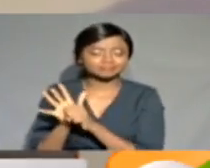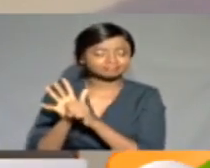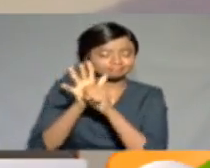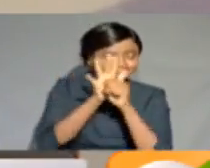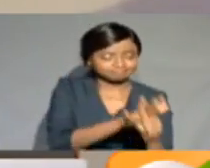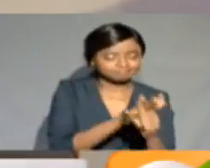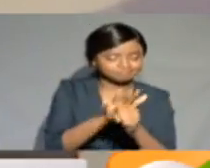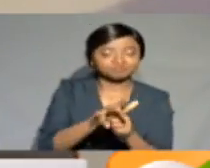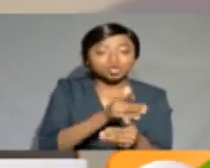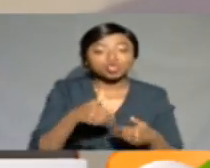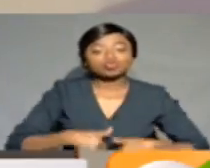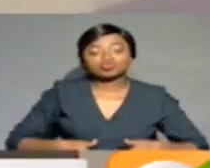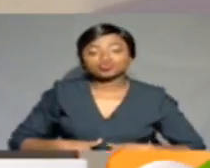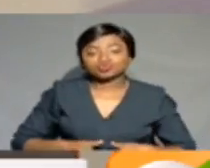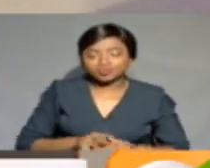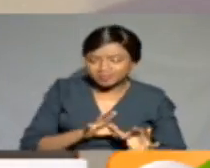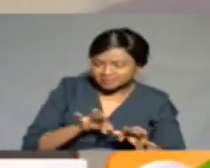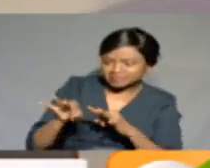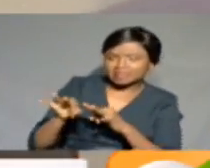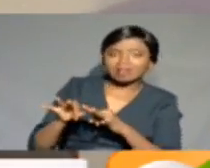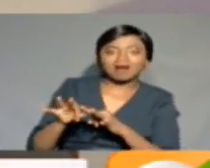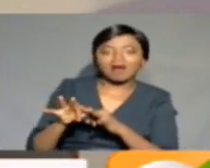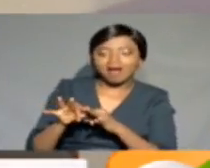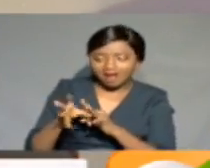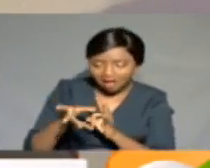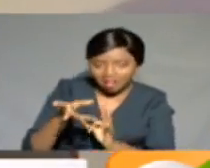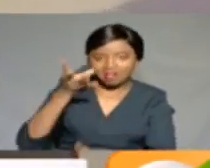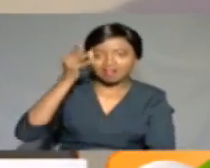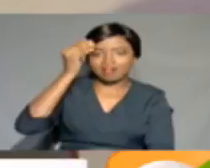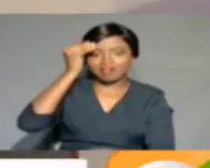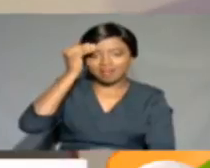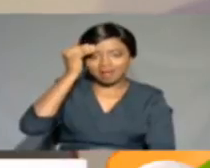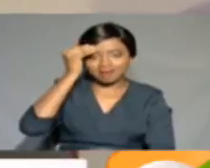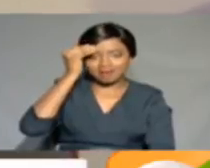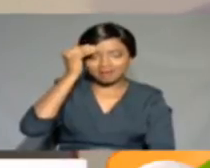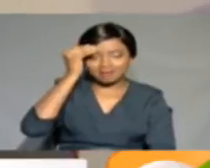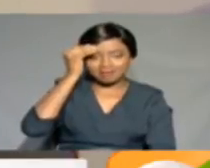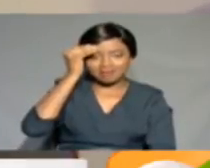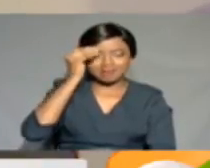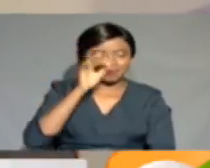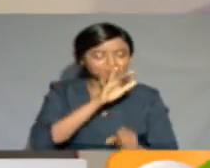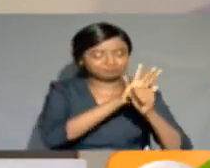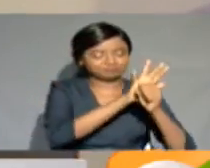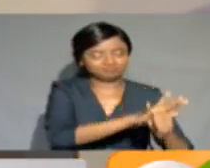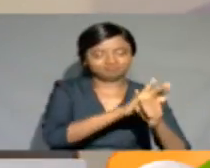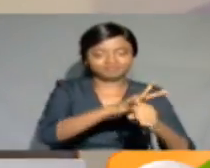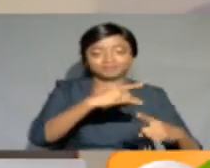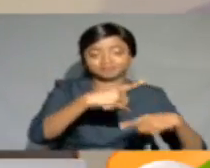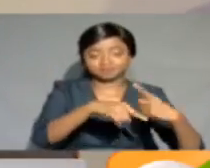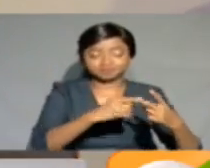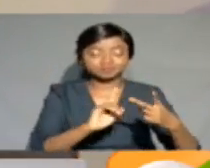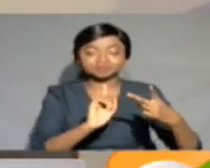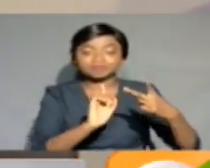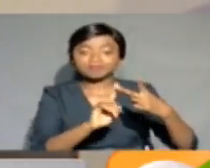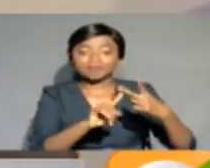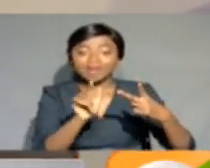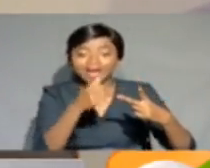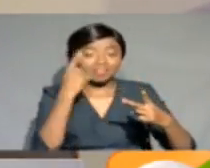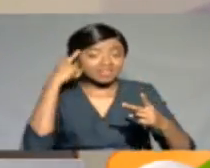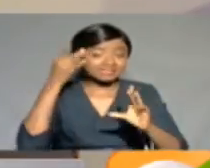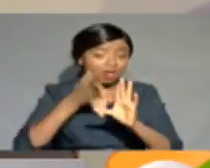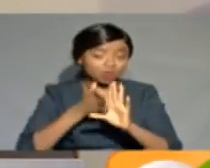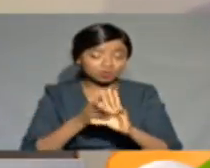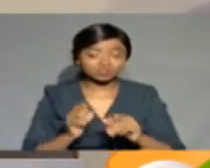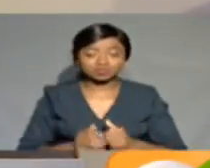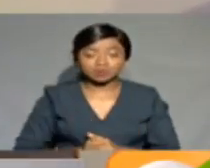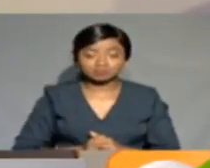the young people have also been modeled. Other issues may be psychological.